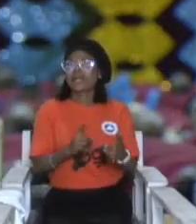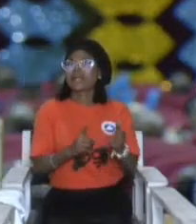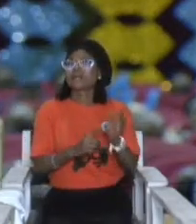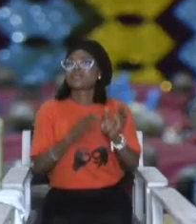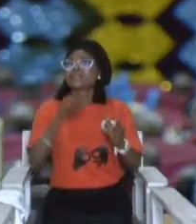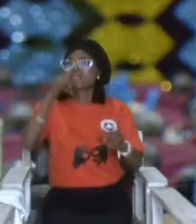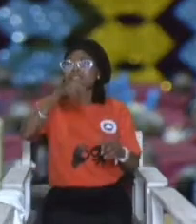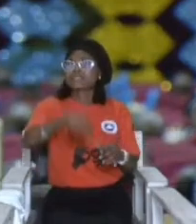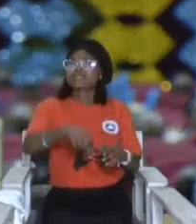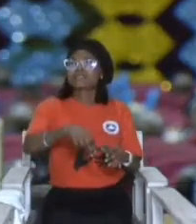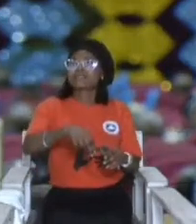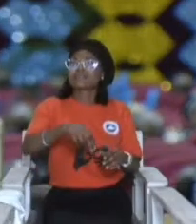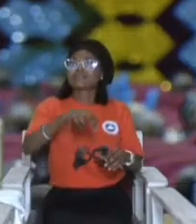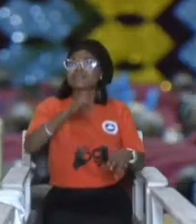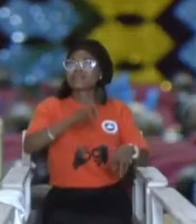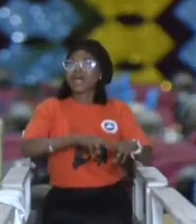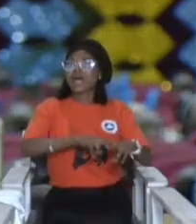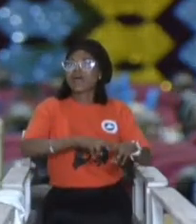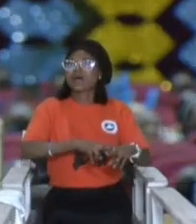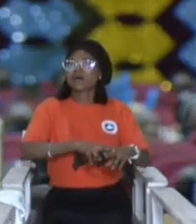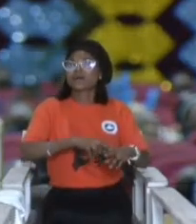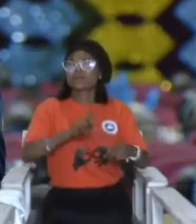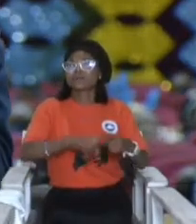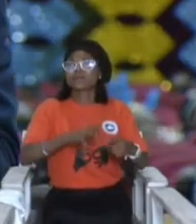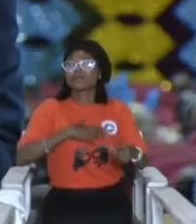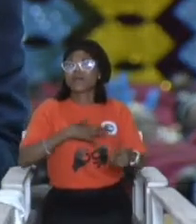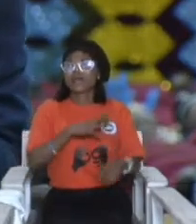sit thou at my right hand